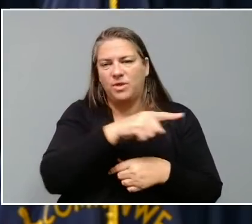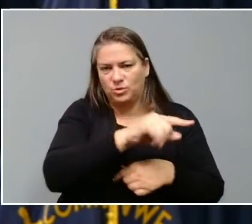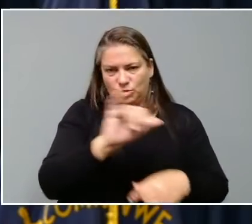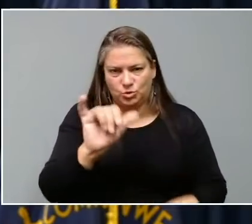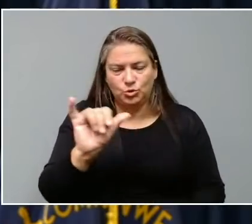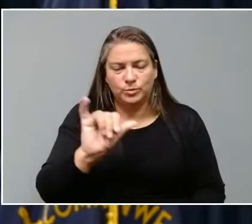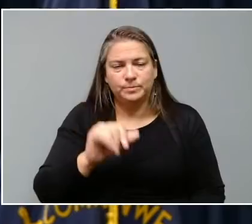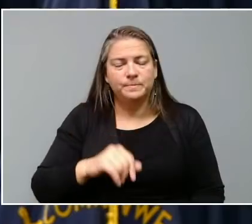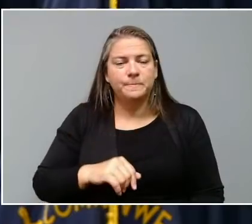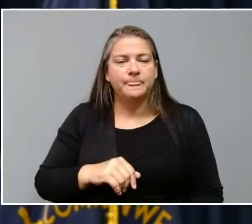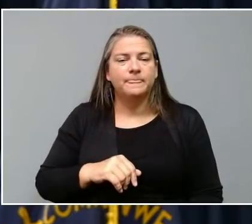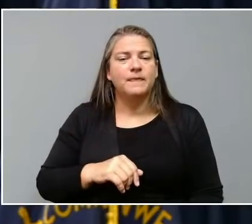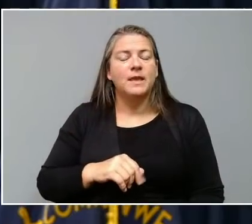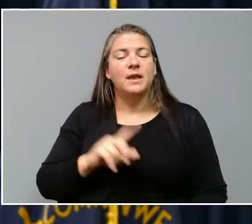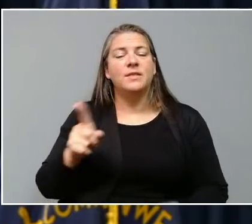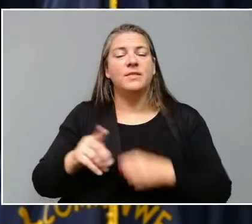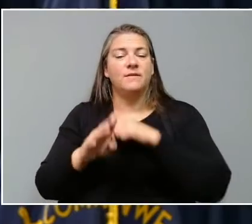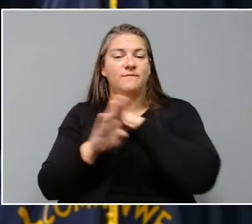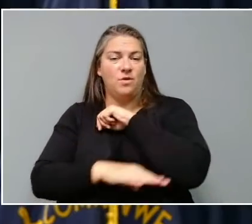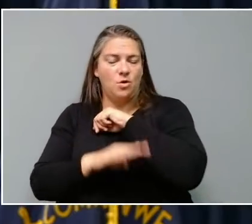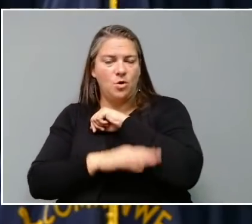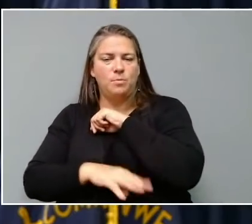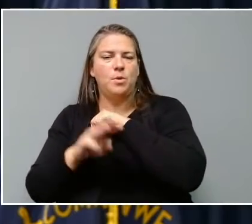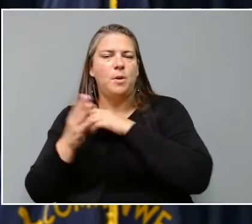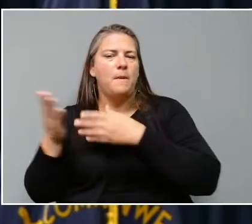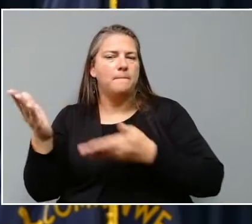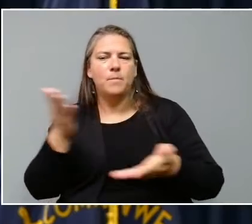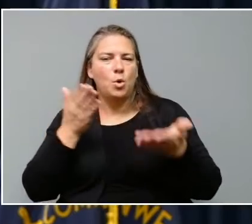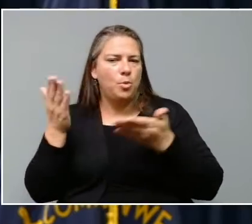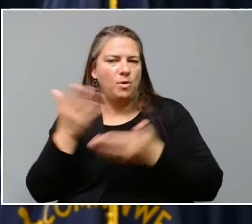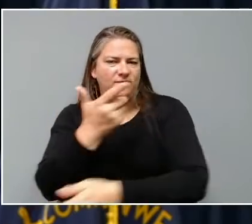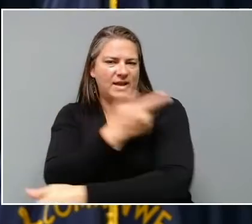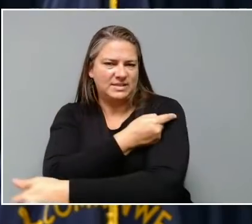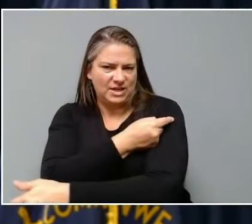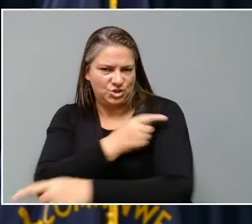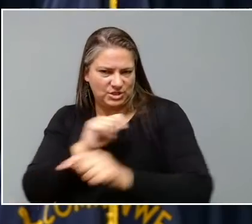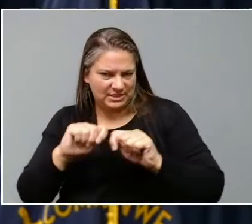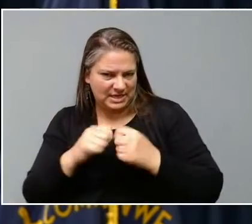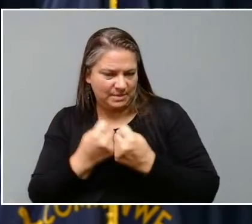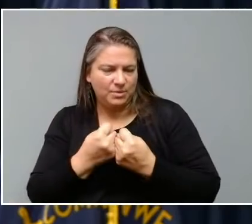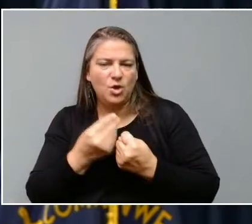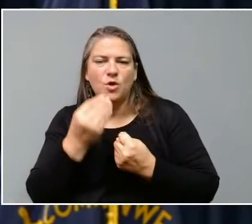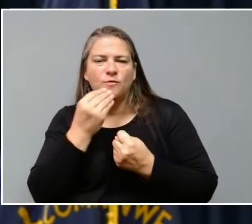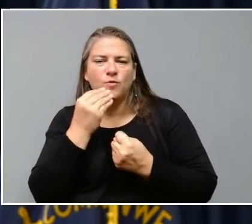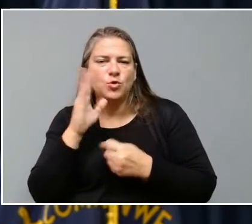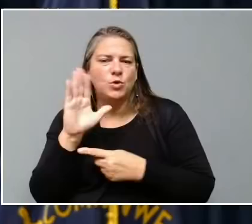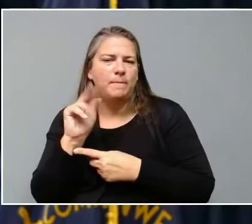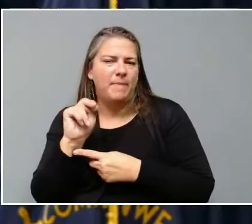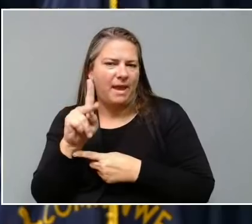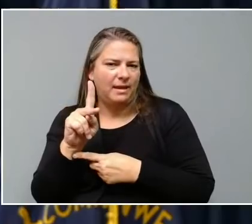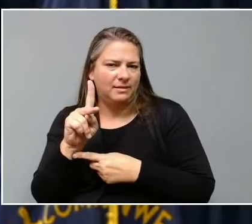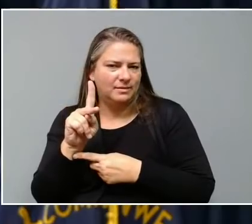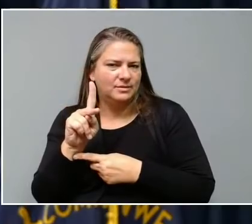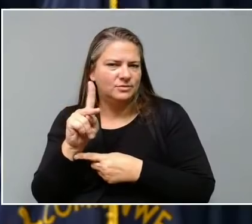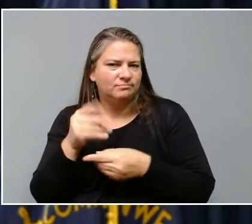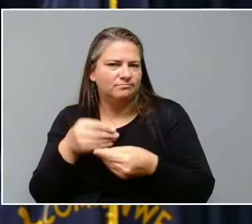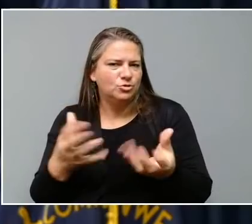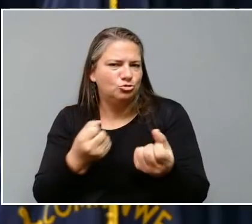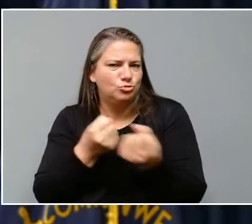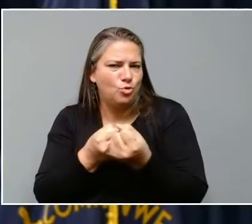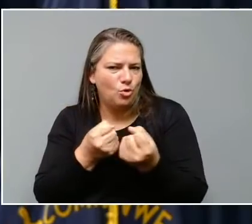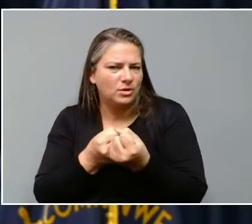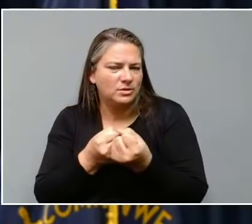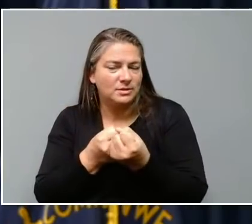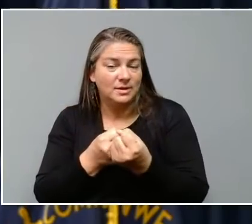into the fall include mobile vaccination teams, continued food bank support. So we want to thank the Guard. They are now in